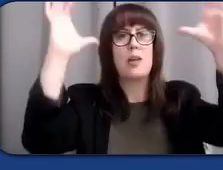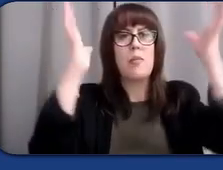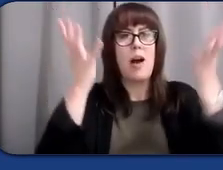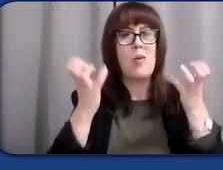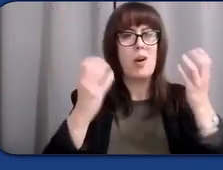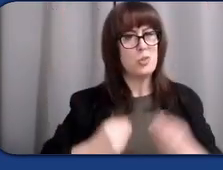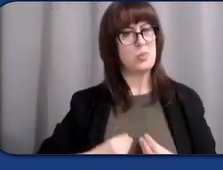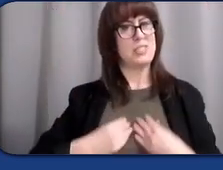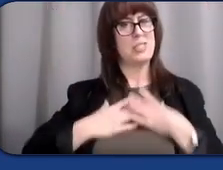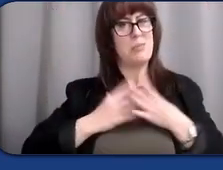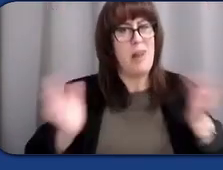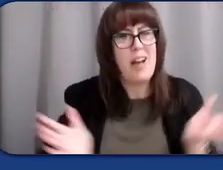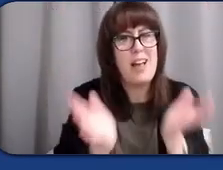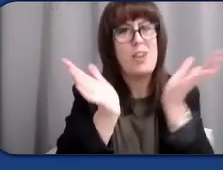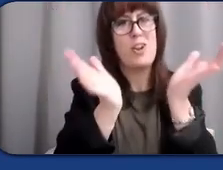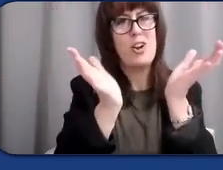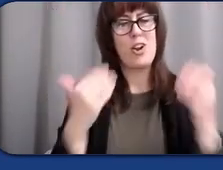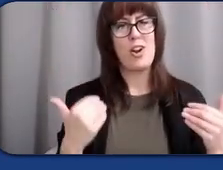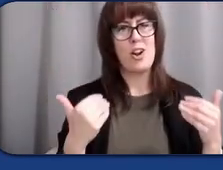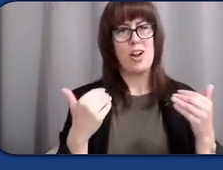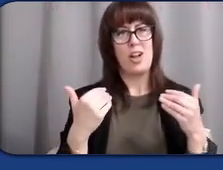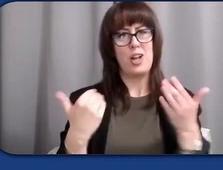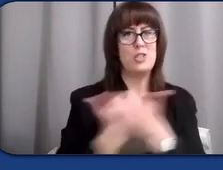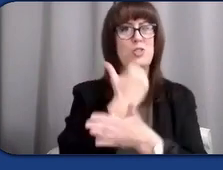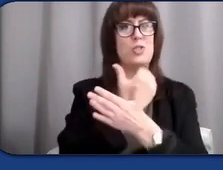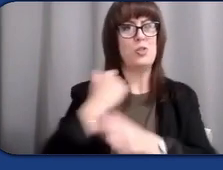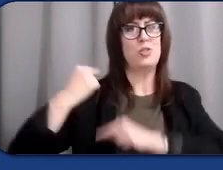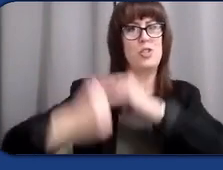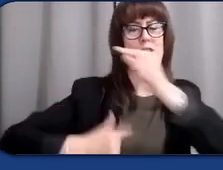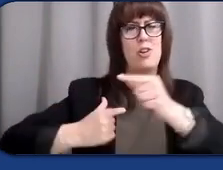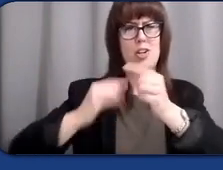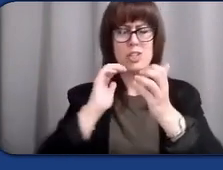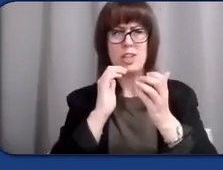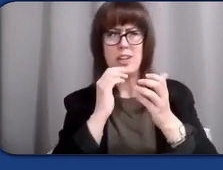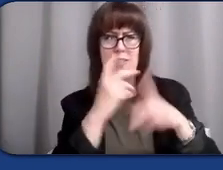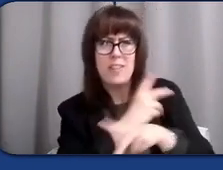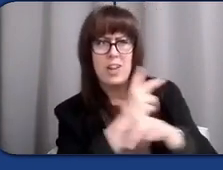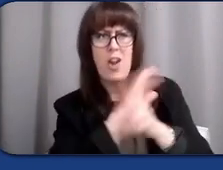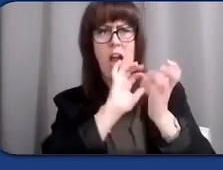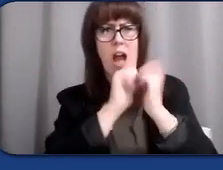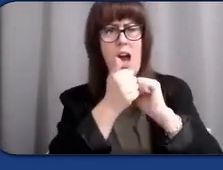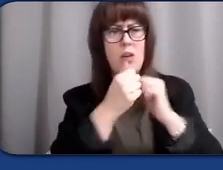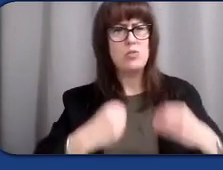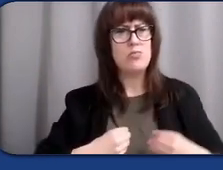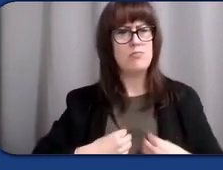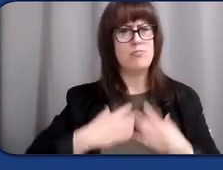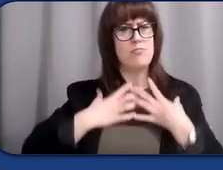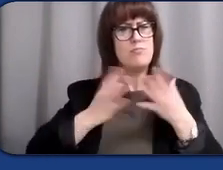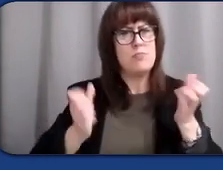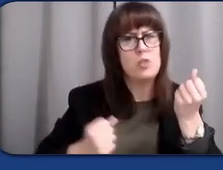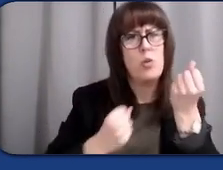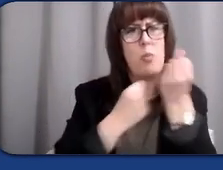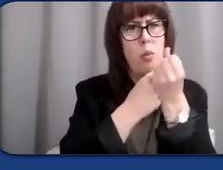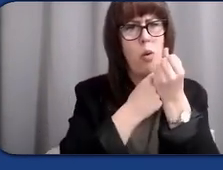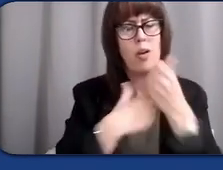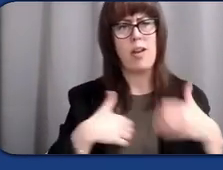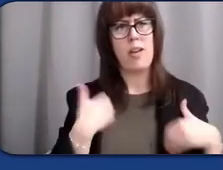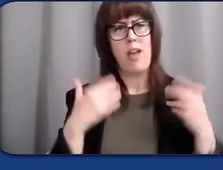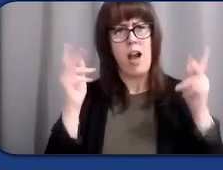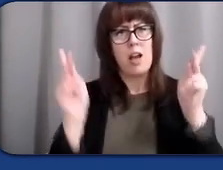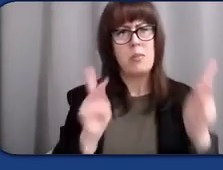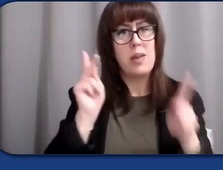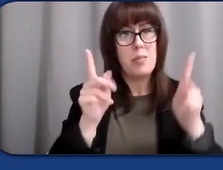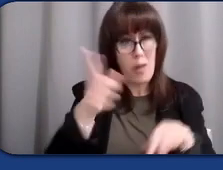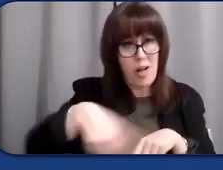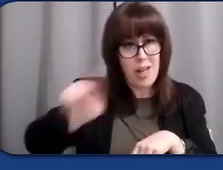people. My call has been, how do we inspire the young people to be the change makers in their societies